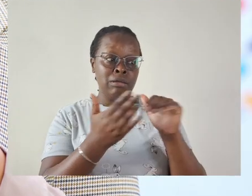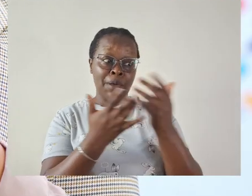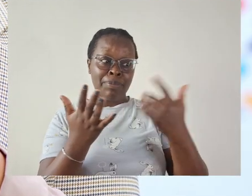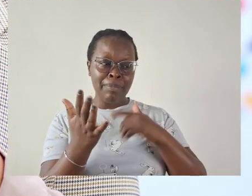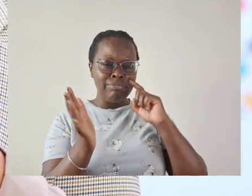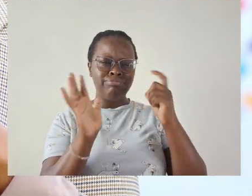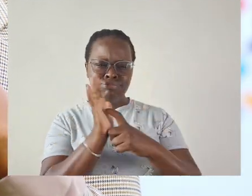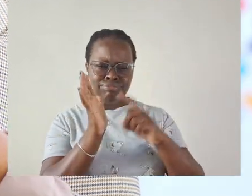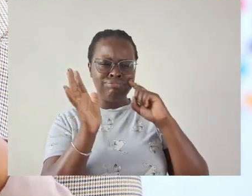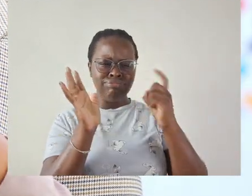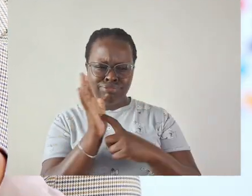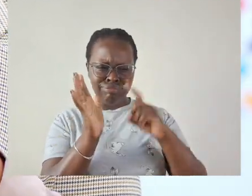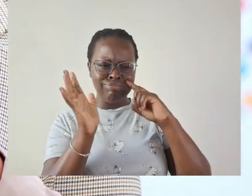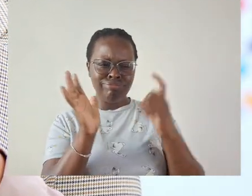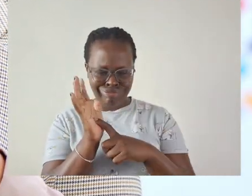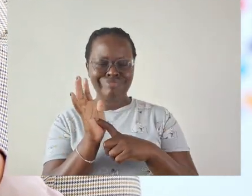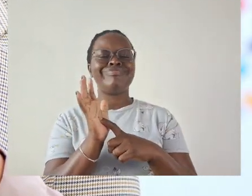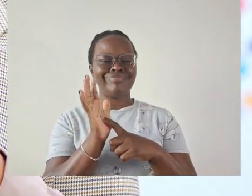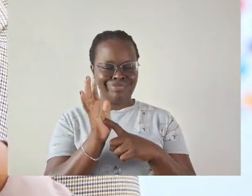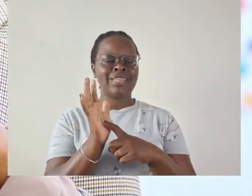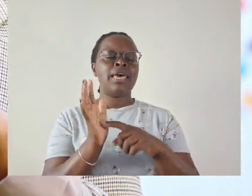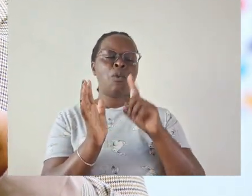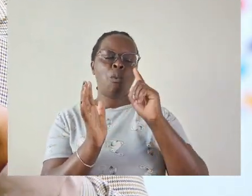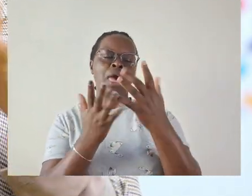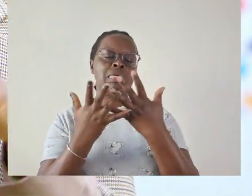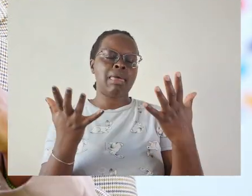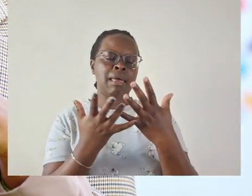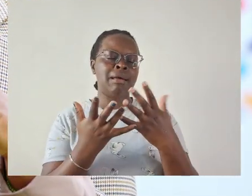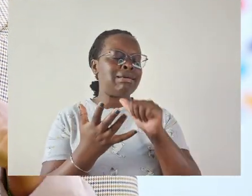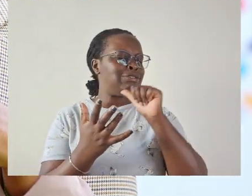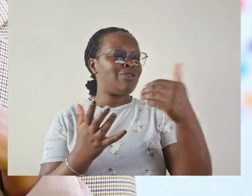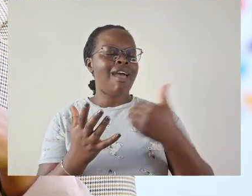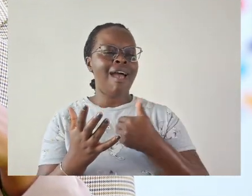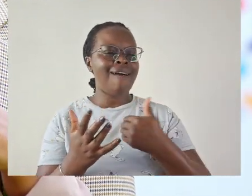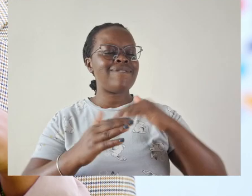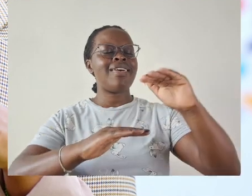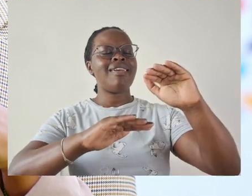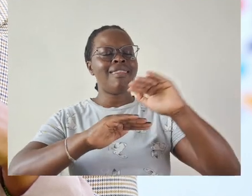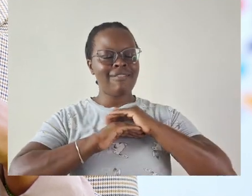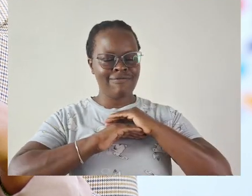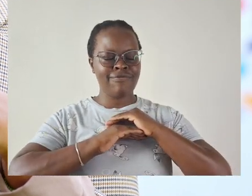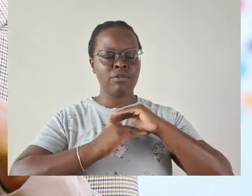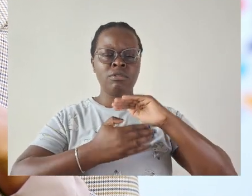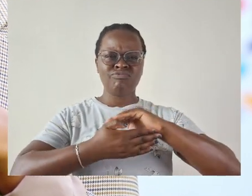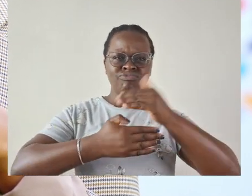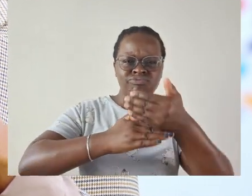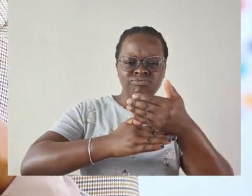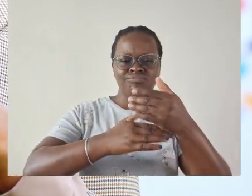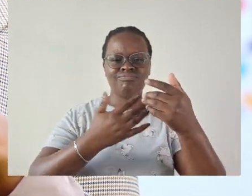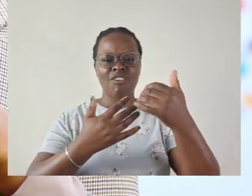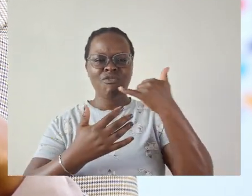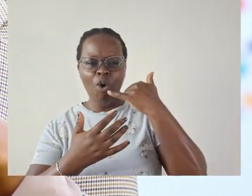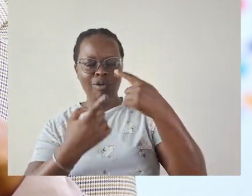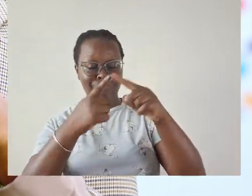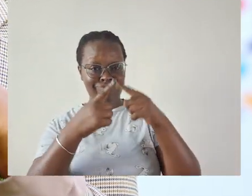over again is lack of devices, okay? The government has this really amazing, ambitious plan to ensure that